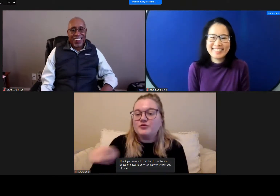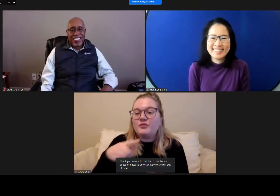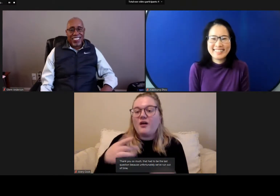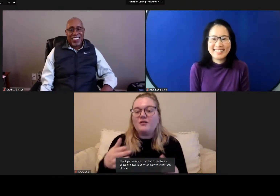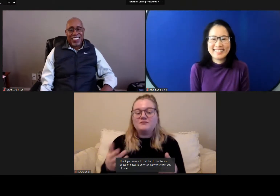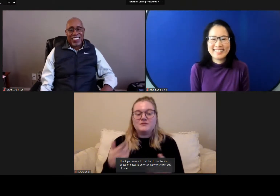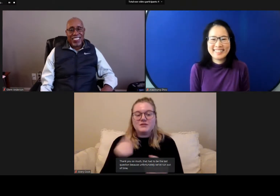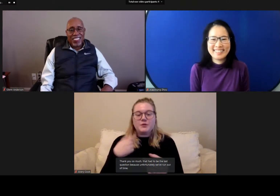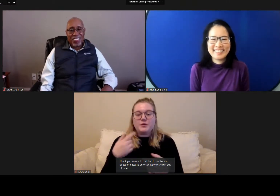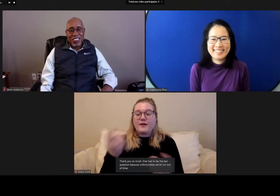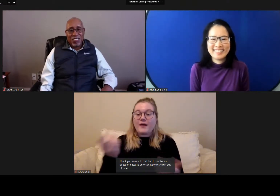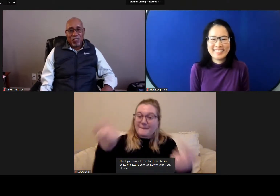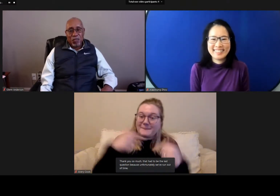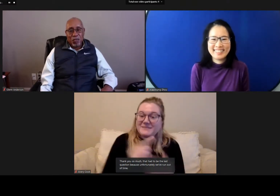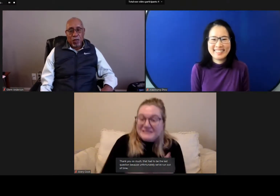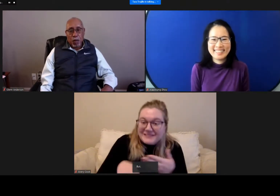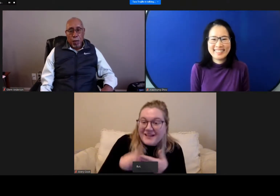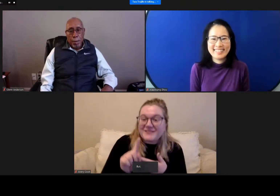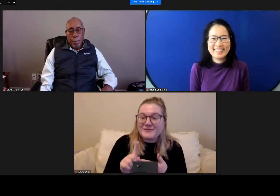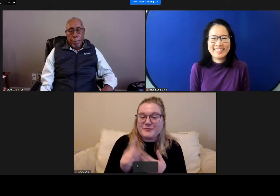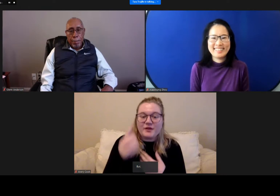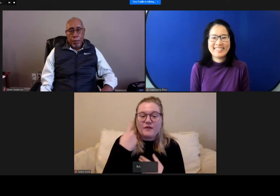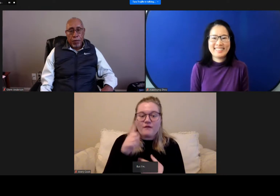Shucks. But